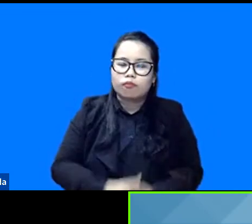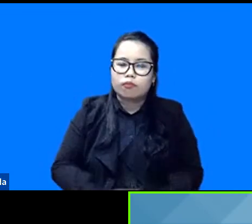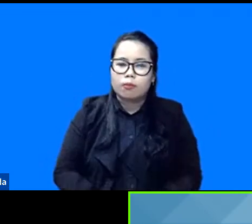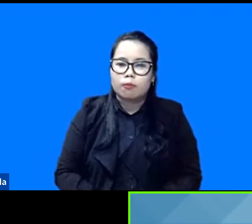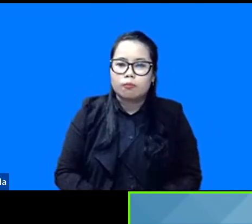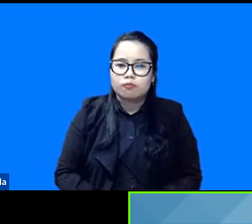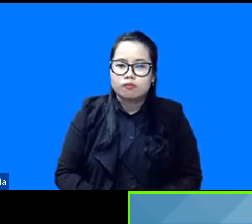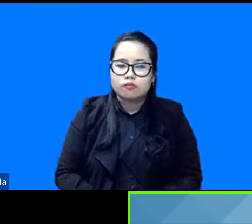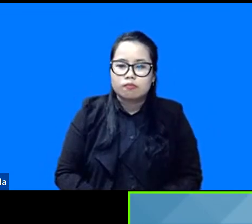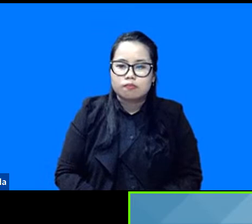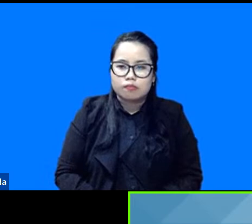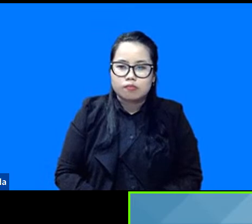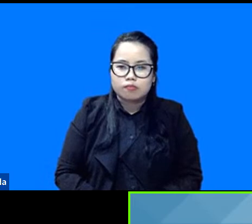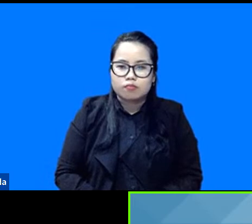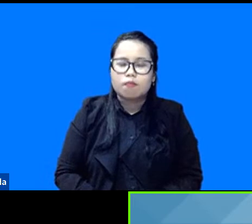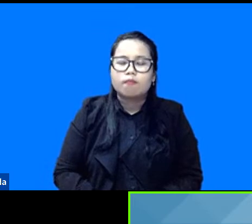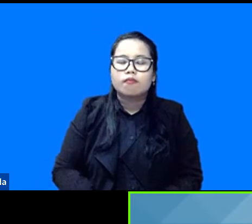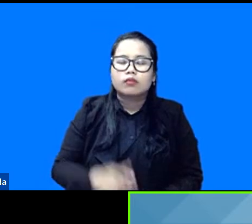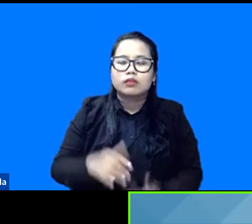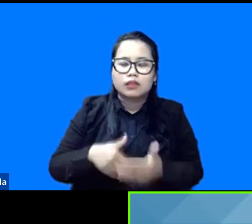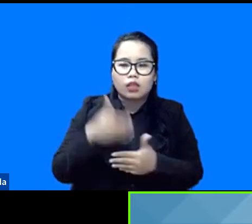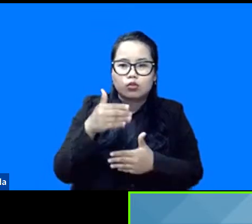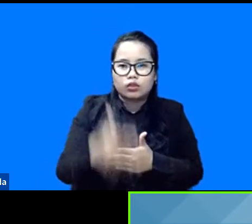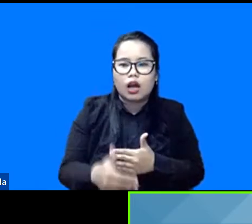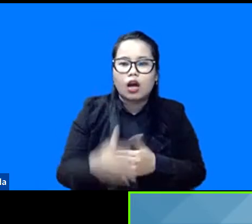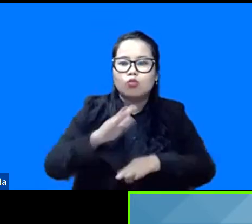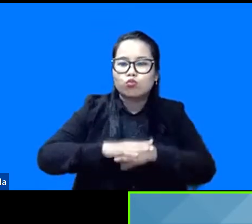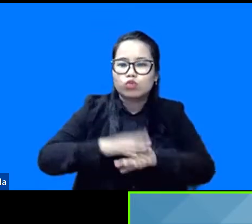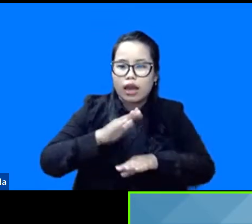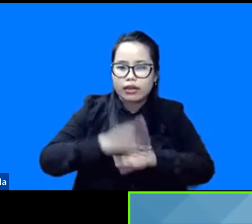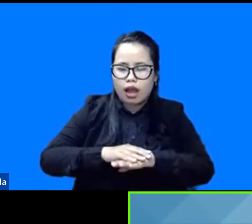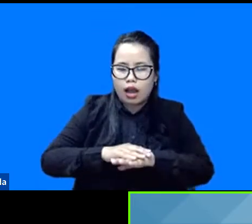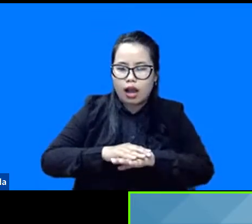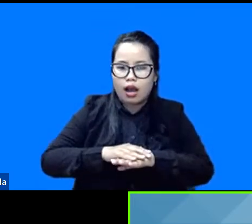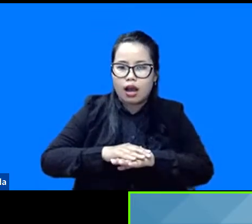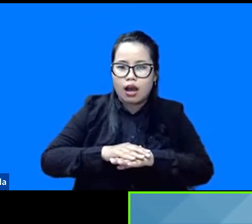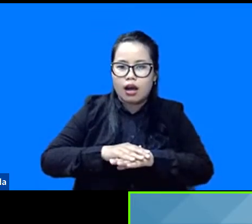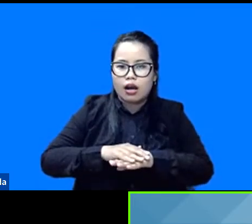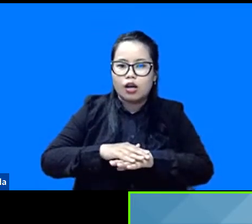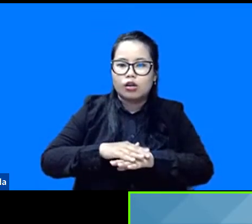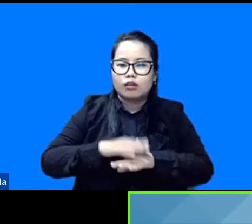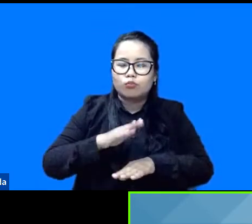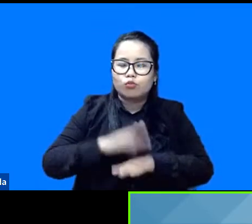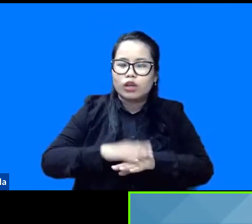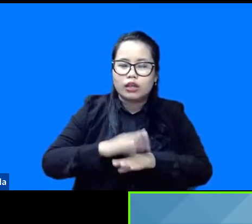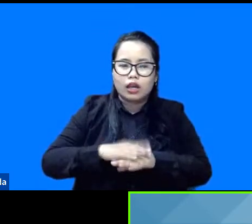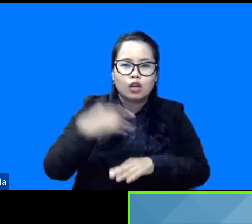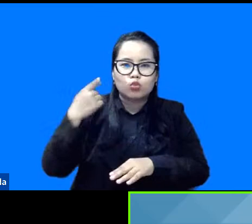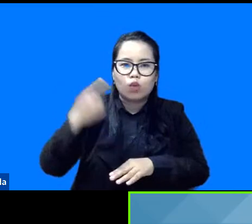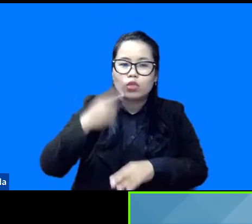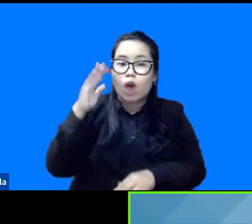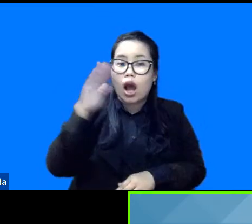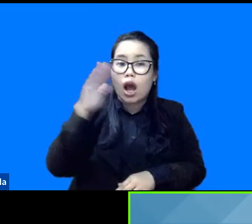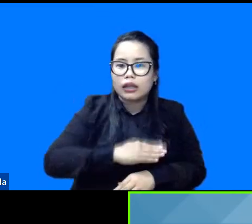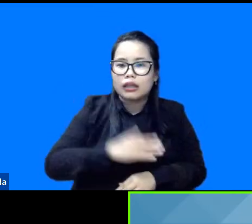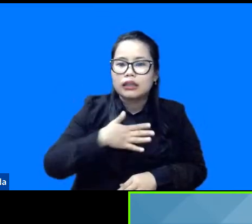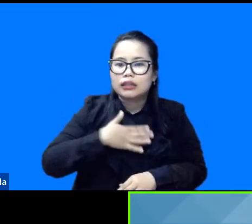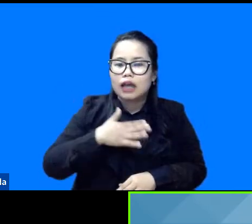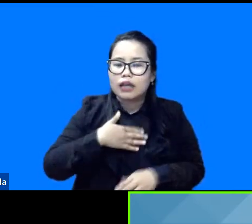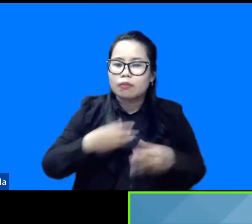the culture itself, because one day I gave training to the local